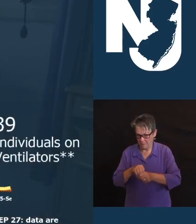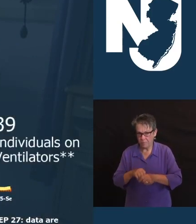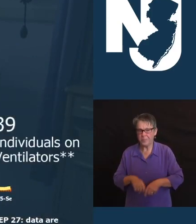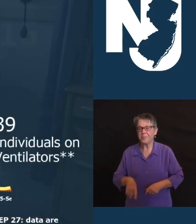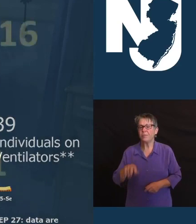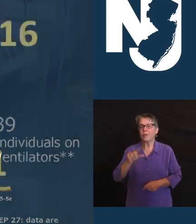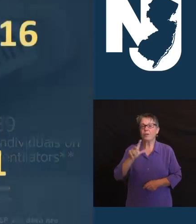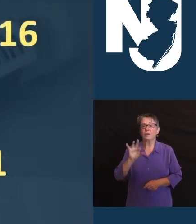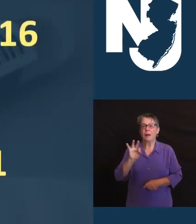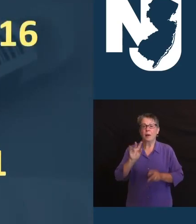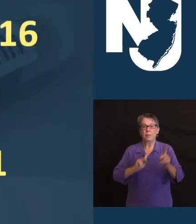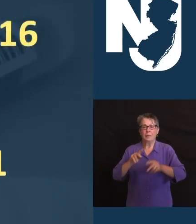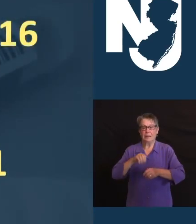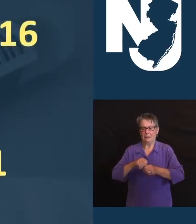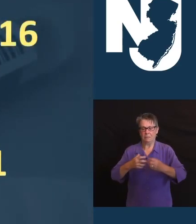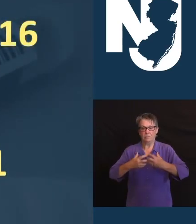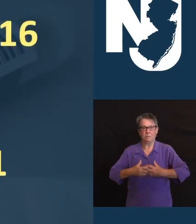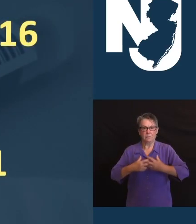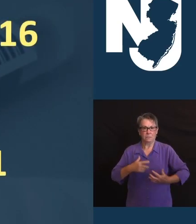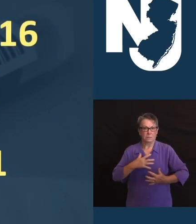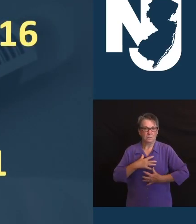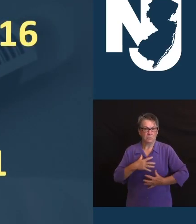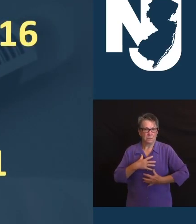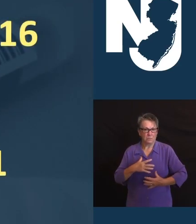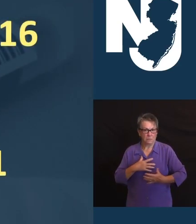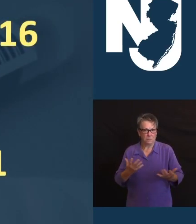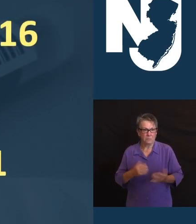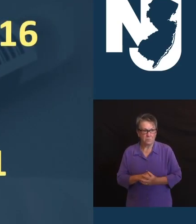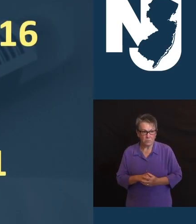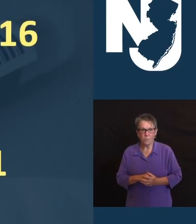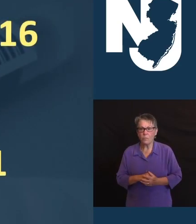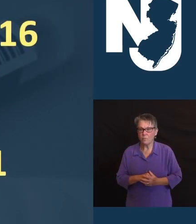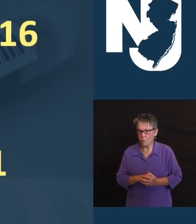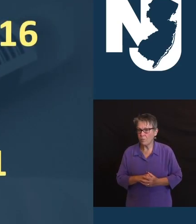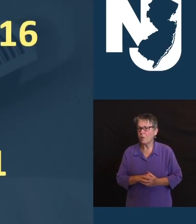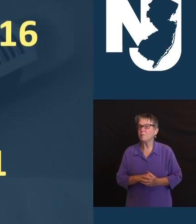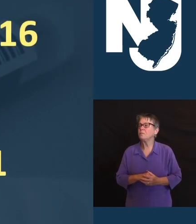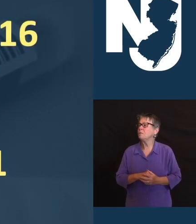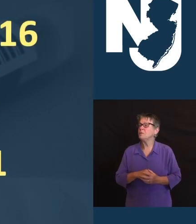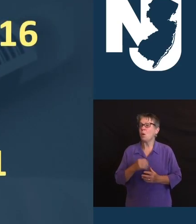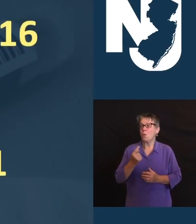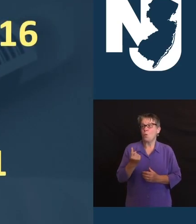we are reporting one additional death, bringing the total of confirmed deaths to